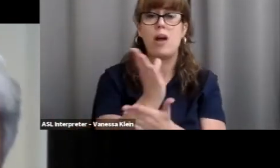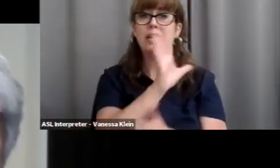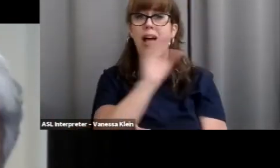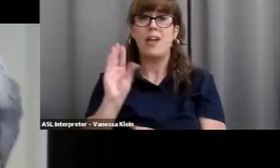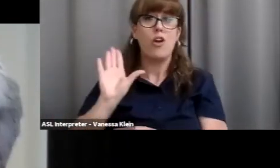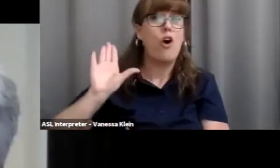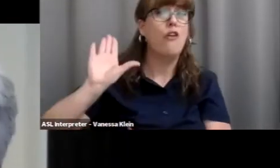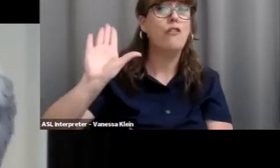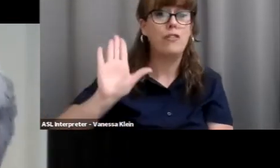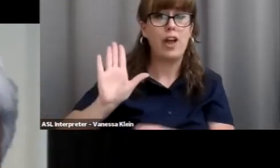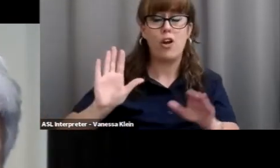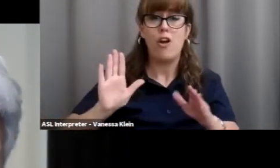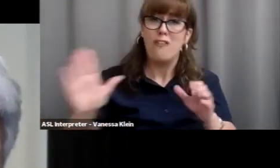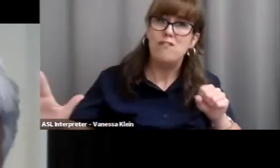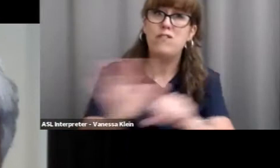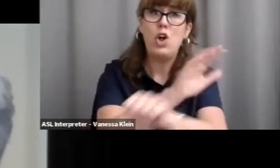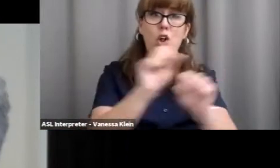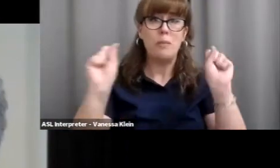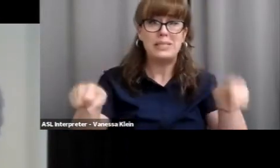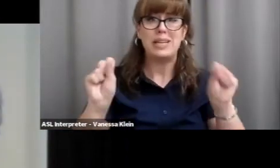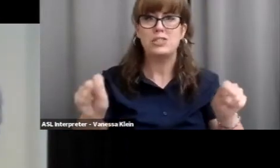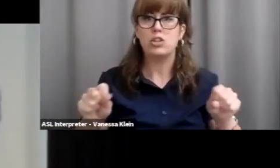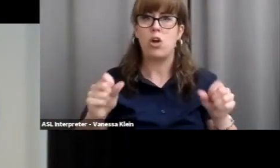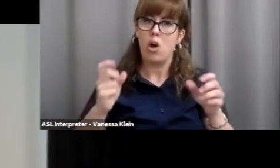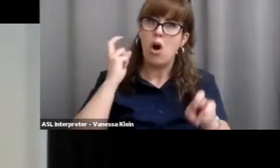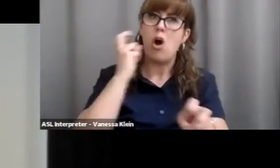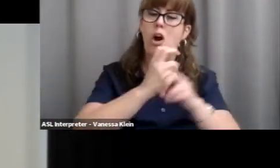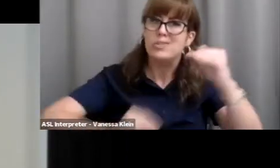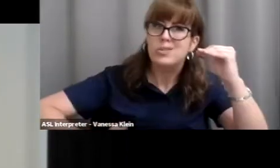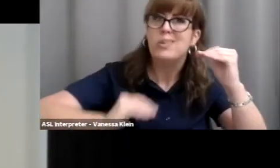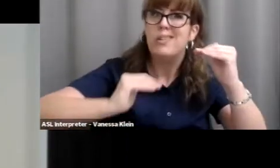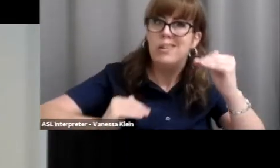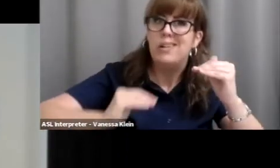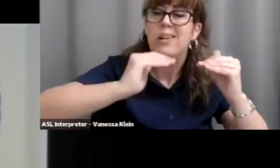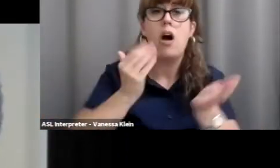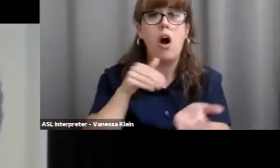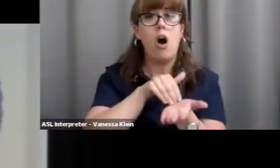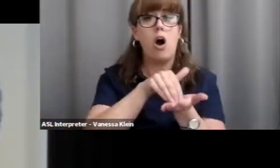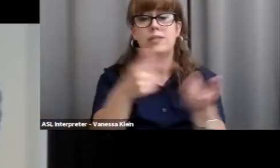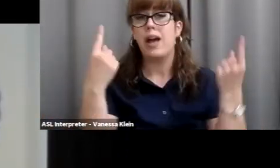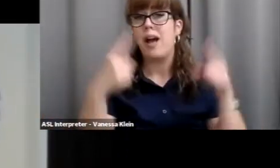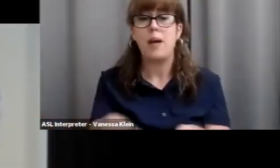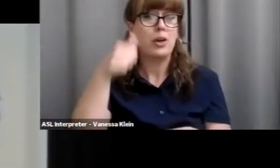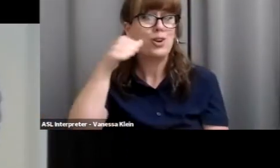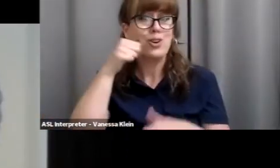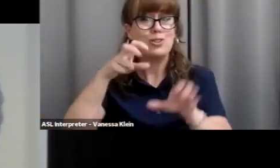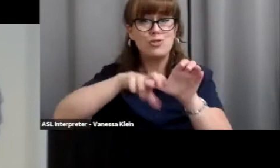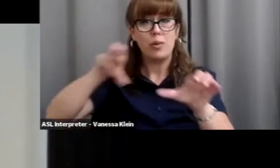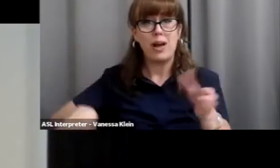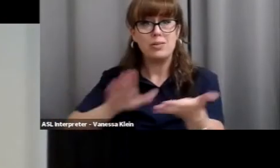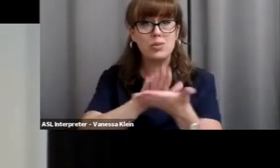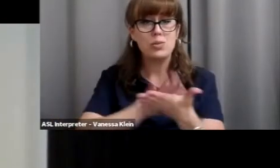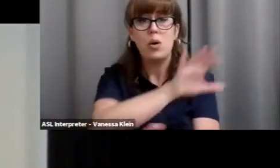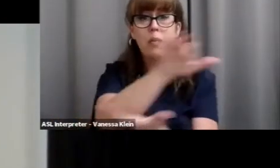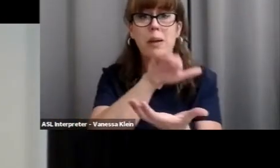In India, we face declining sex ratio, girls dropping out of schools, marrying before 18 years of age,